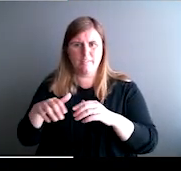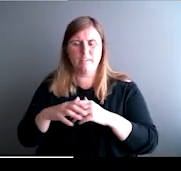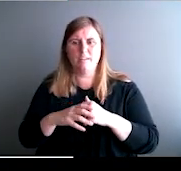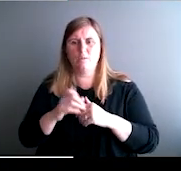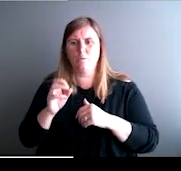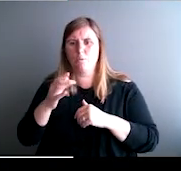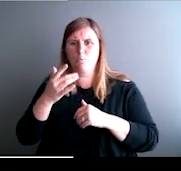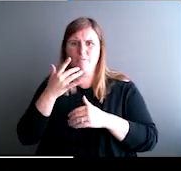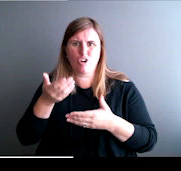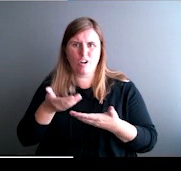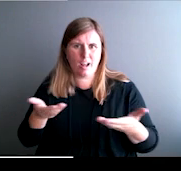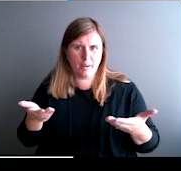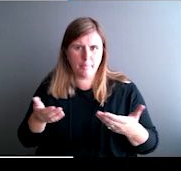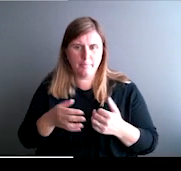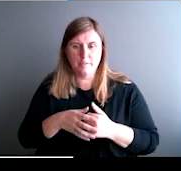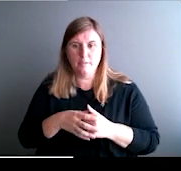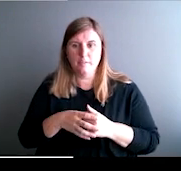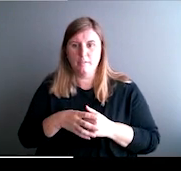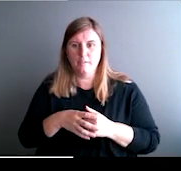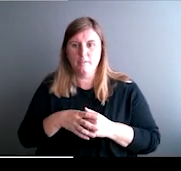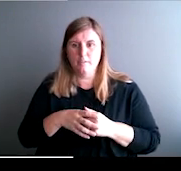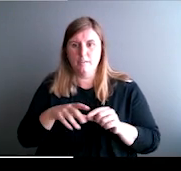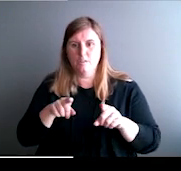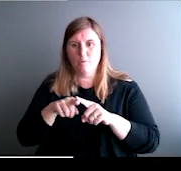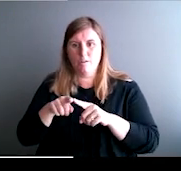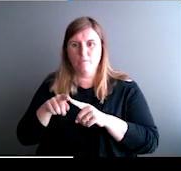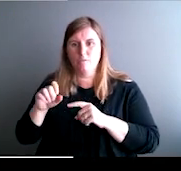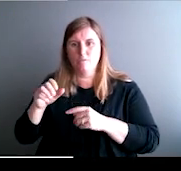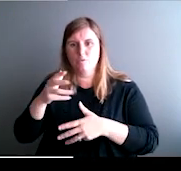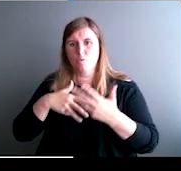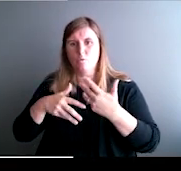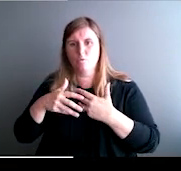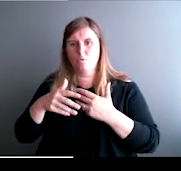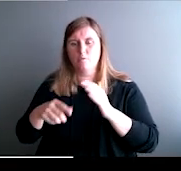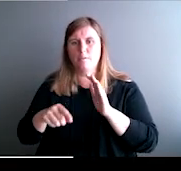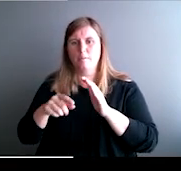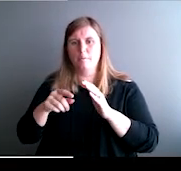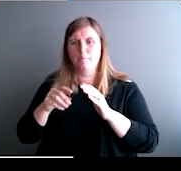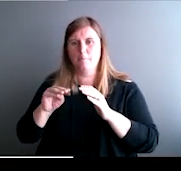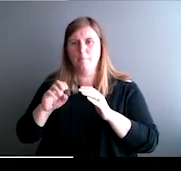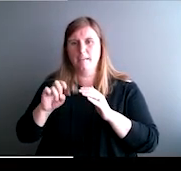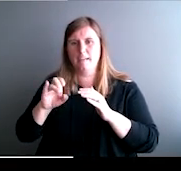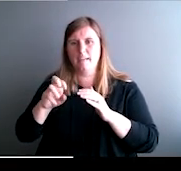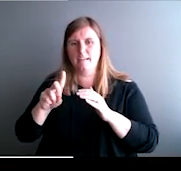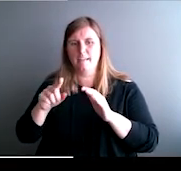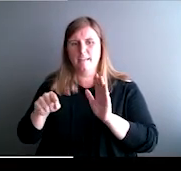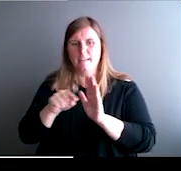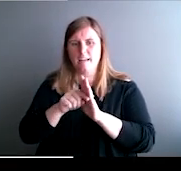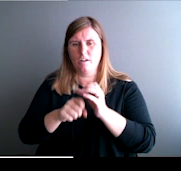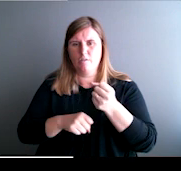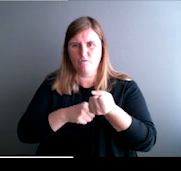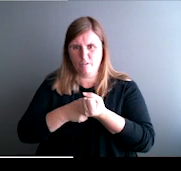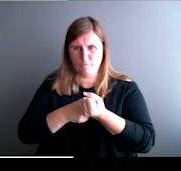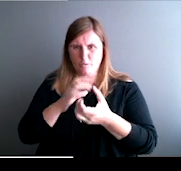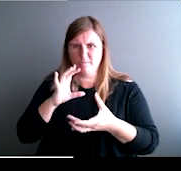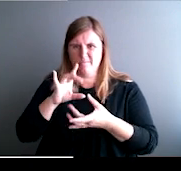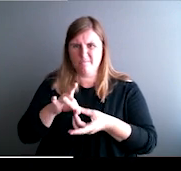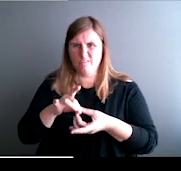a preferred item, as well as socially mediated negative reinforcement, which is related